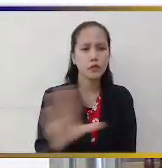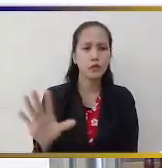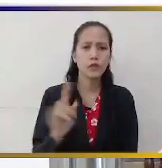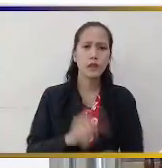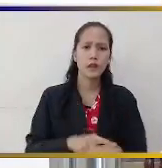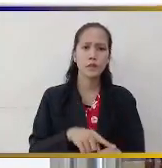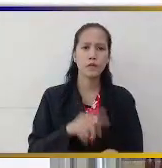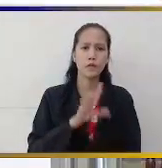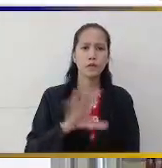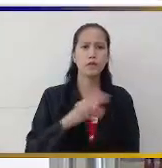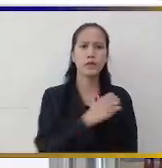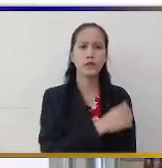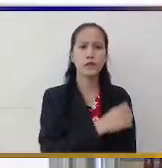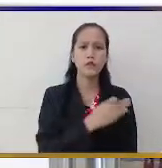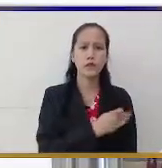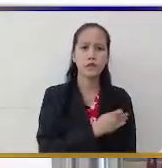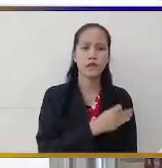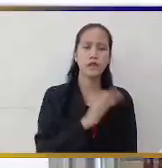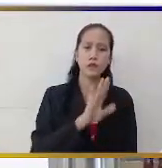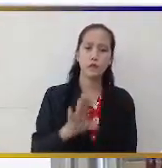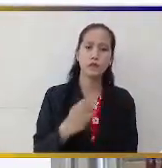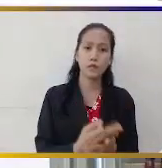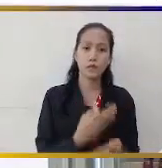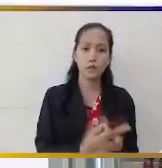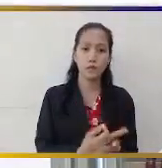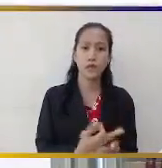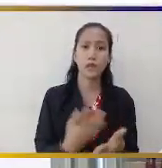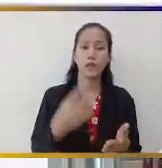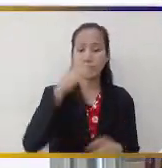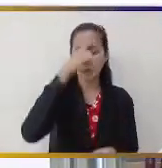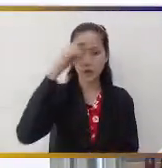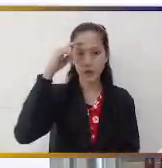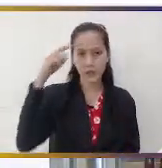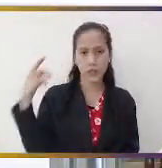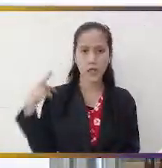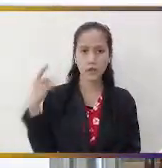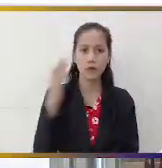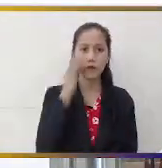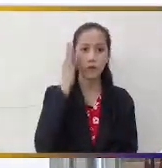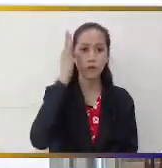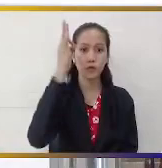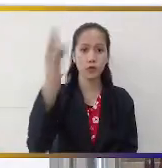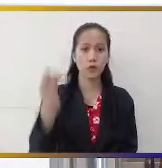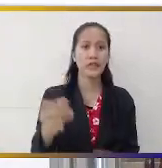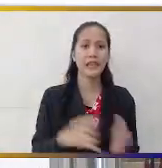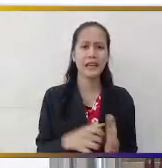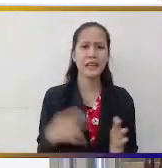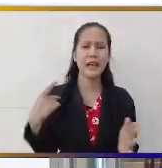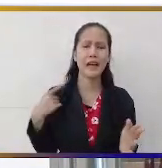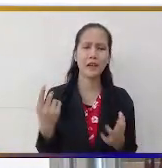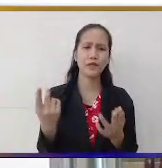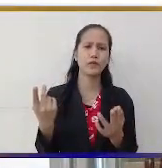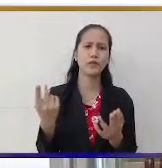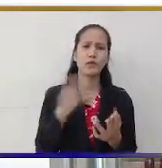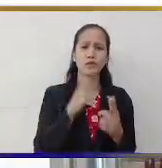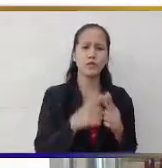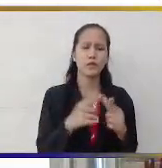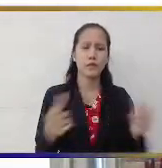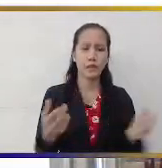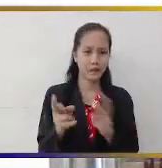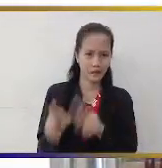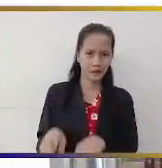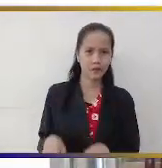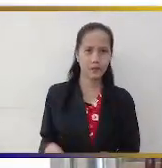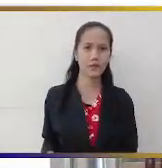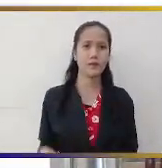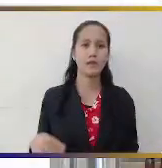you give your money. Now look, you can give a lot of things. The hardest thing it is for a human being to give is the money. I don't know why that is, but